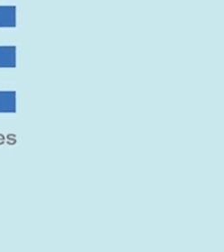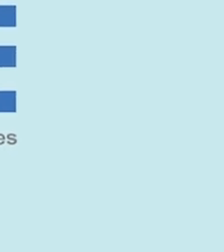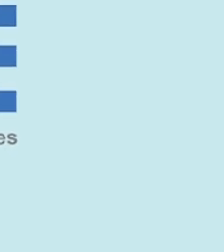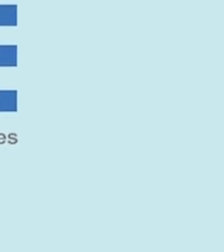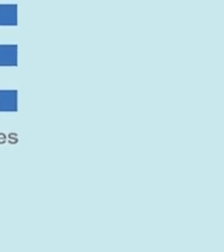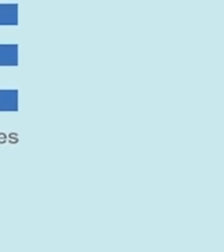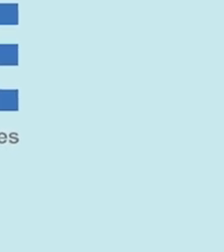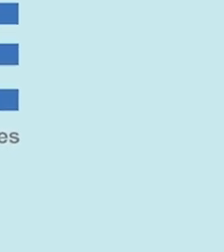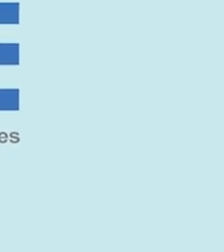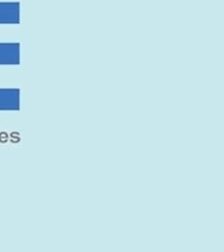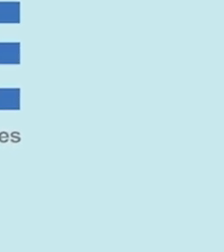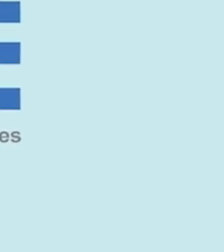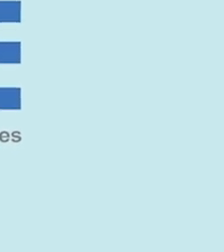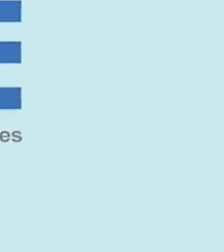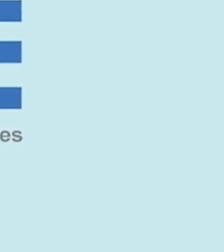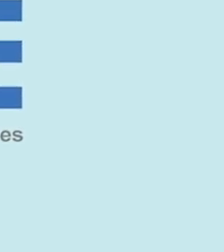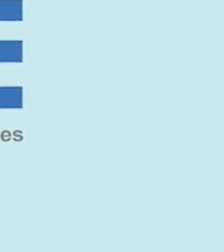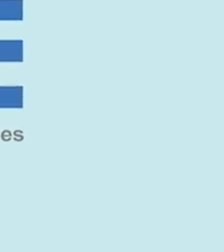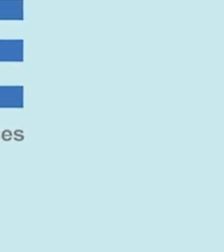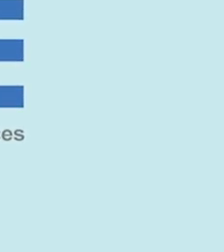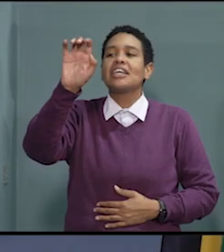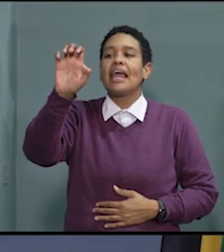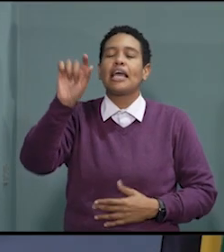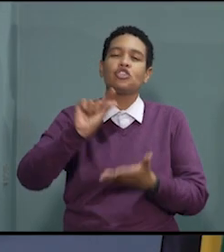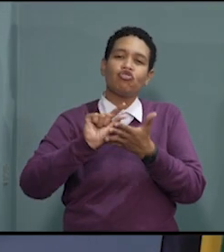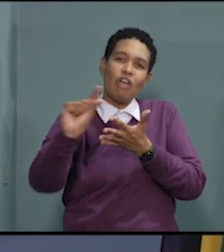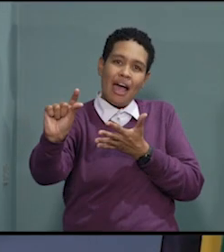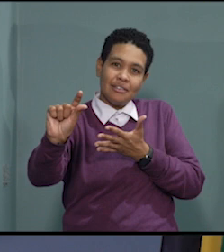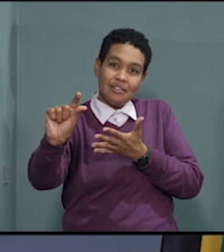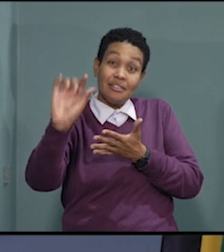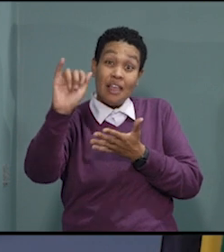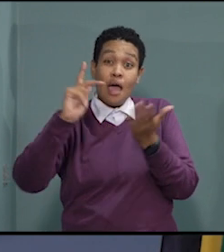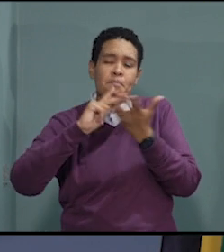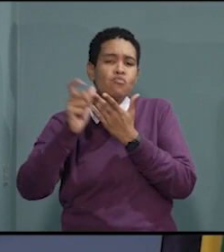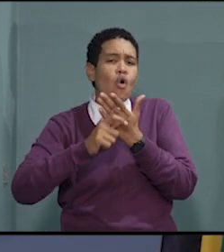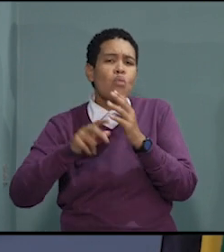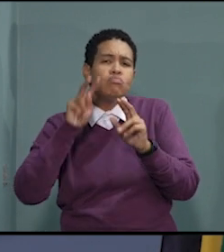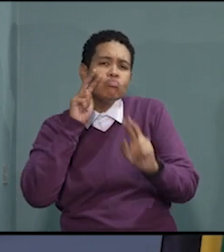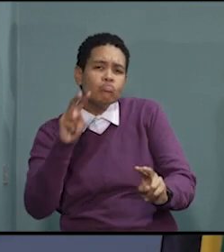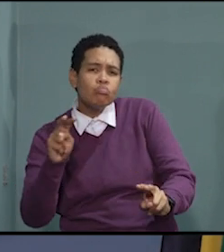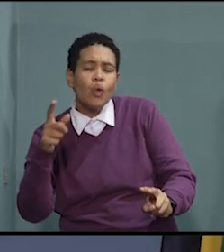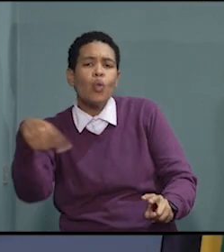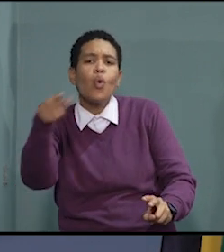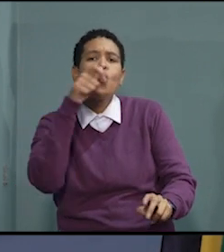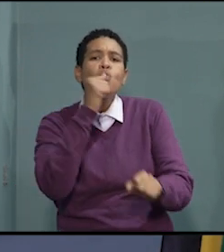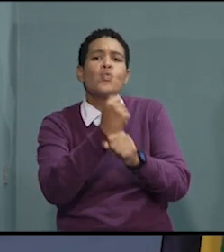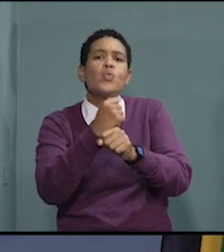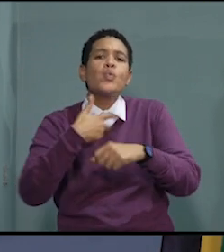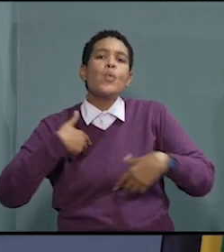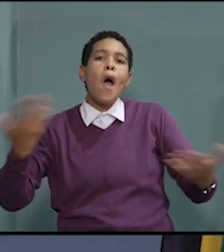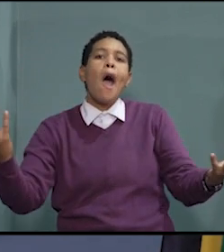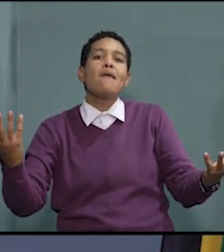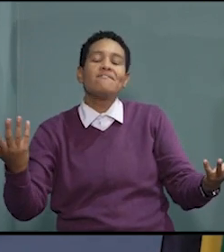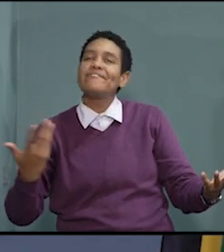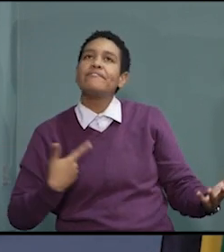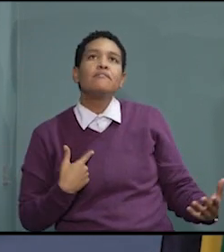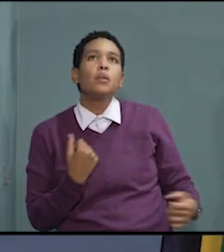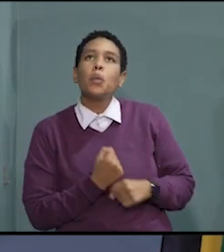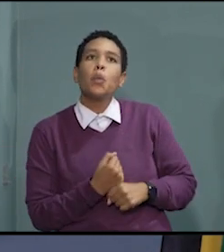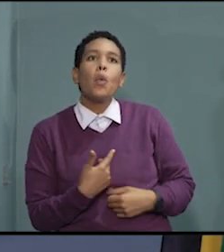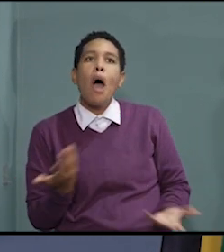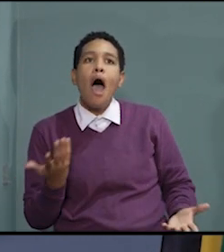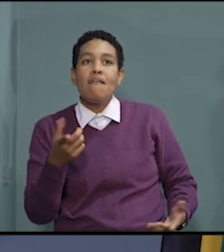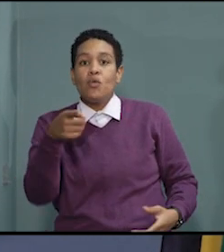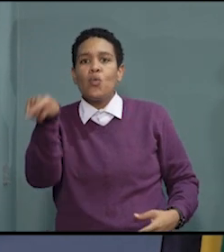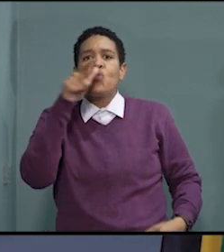of the components is the compassionate grant that is geared towards those who are unemployed, those who are